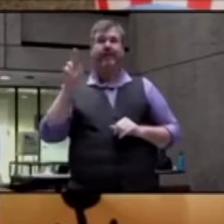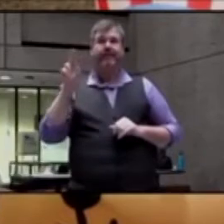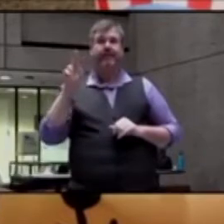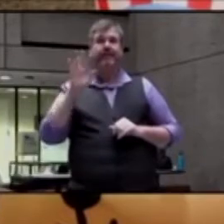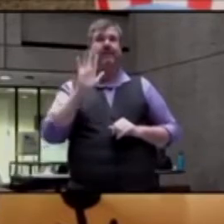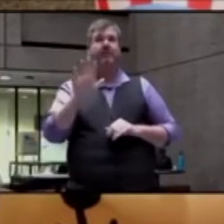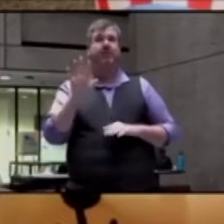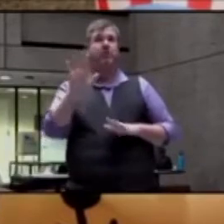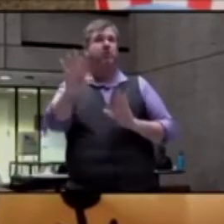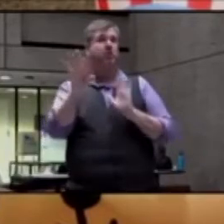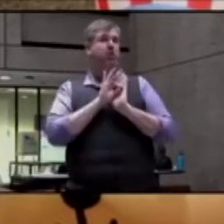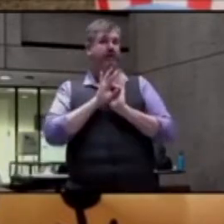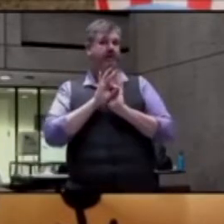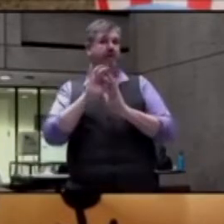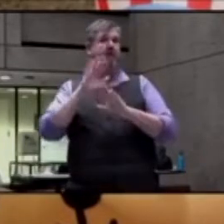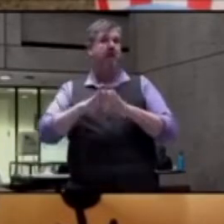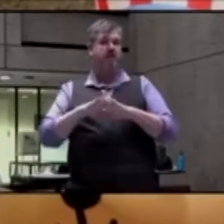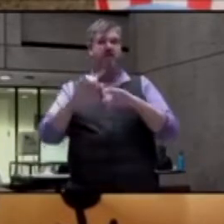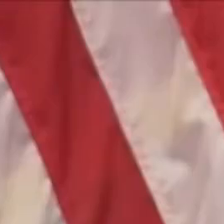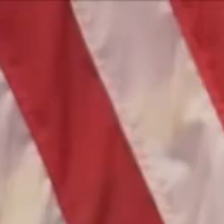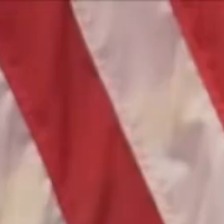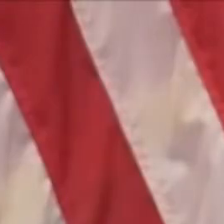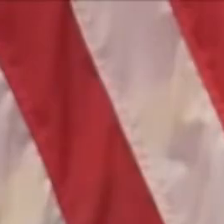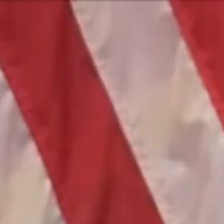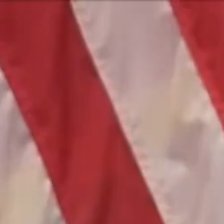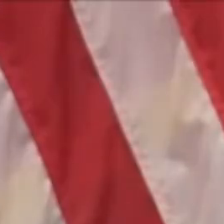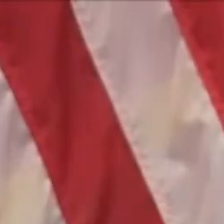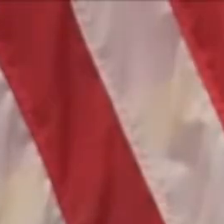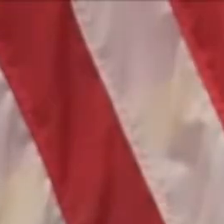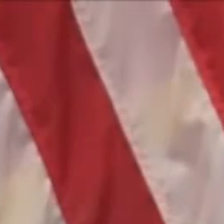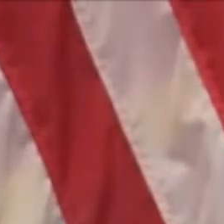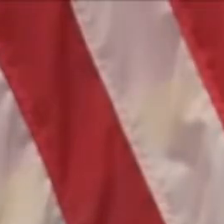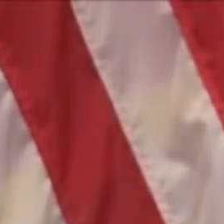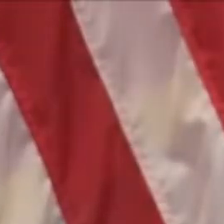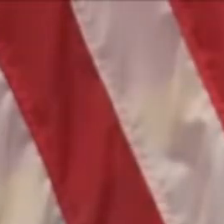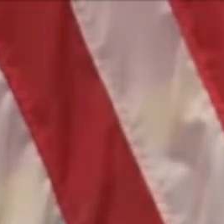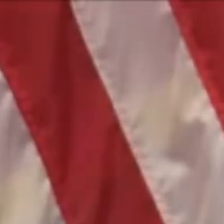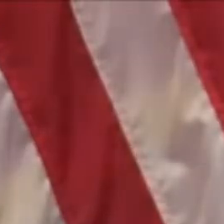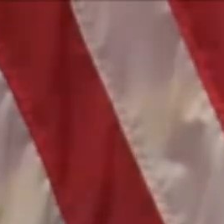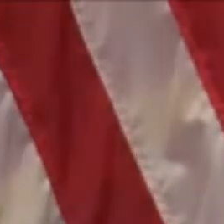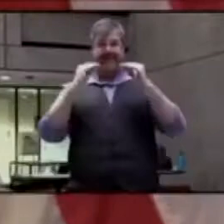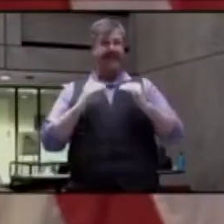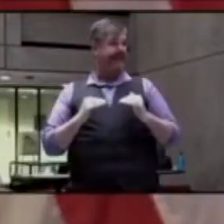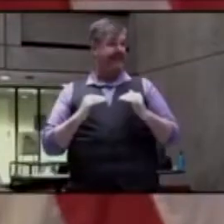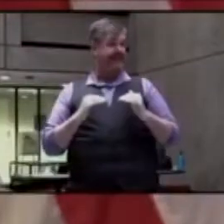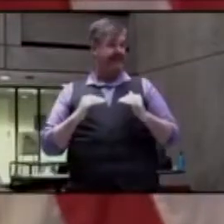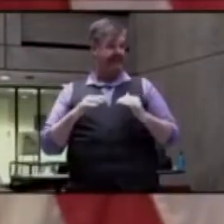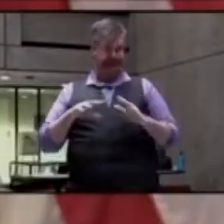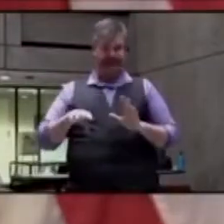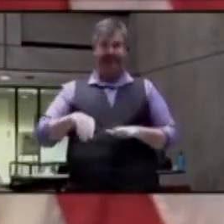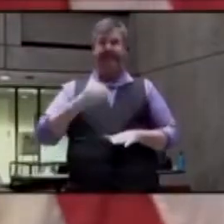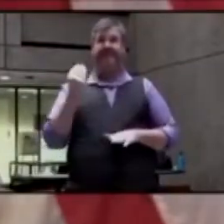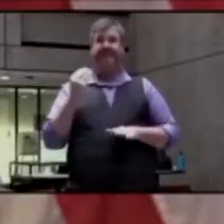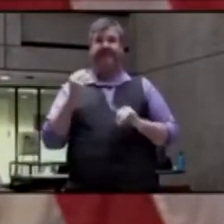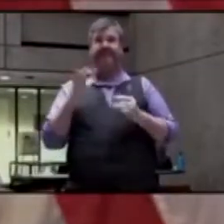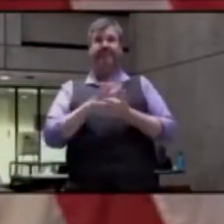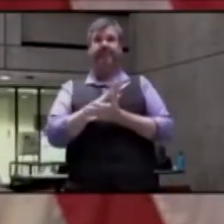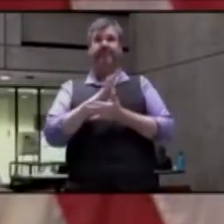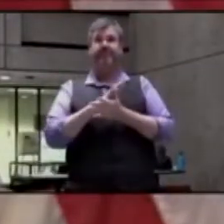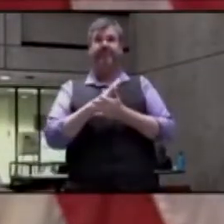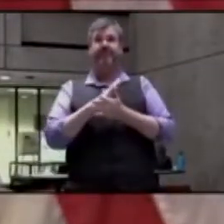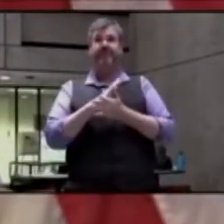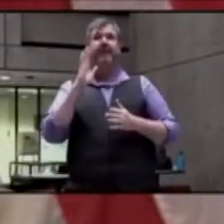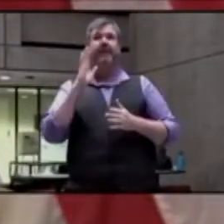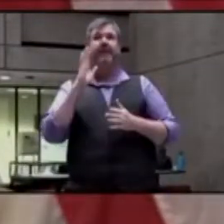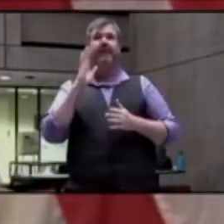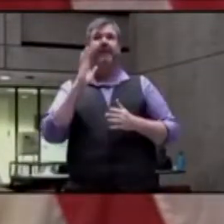ballot. Then next, inside your envelope, every voter is going to get the instruction sheets.